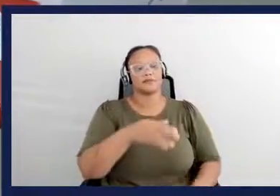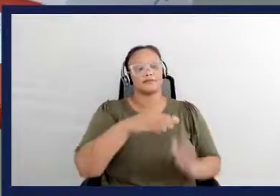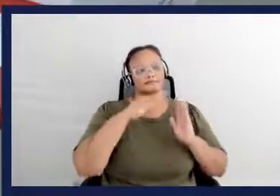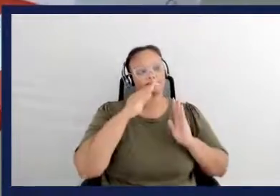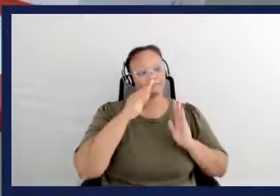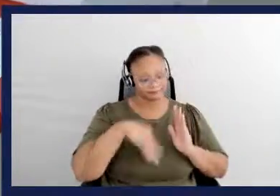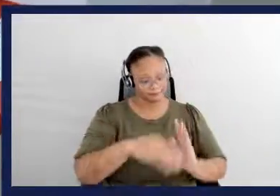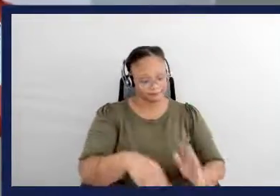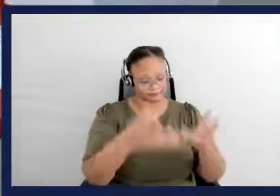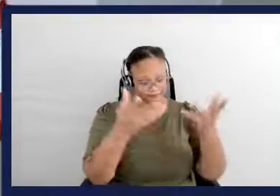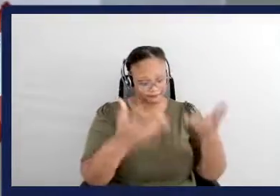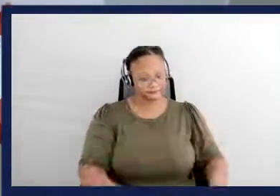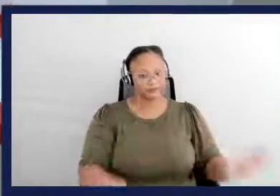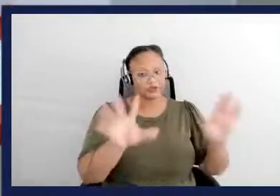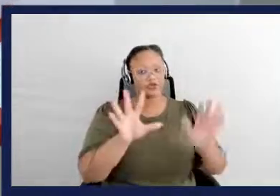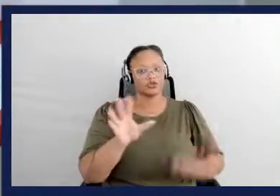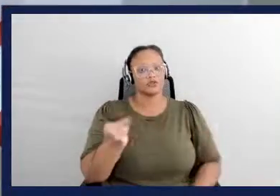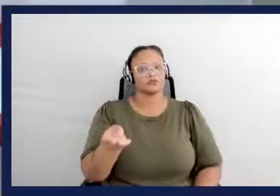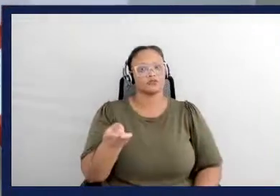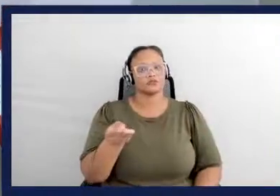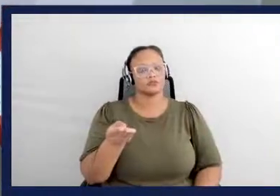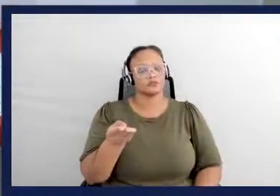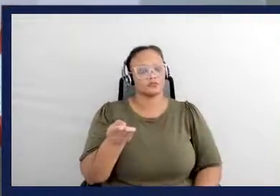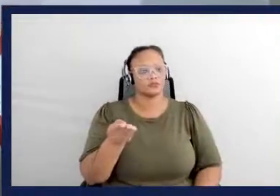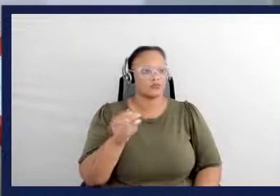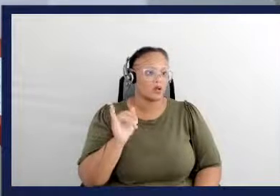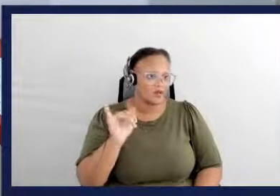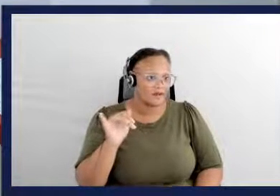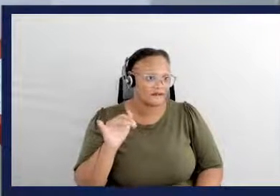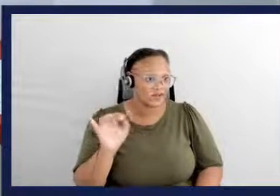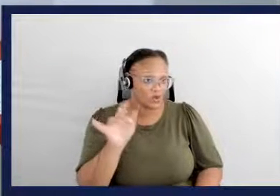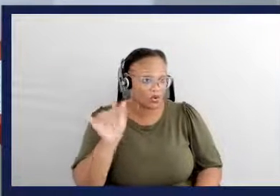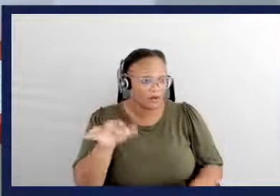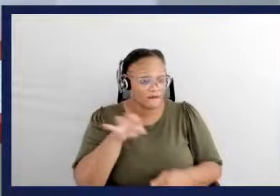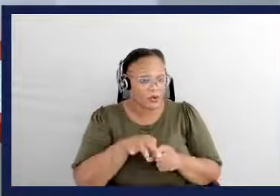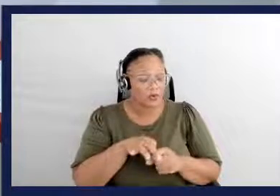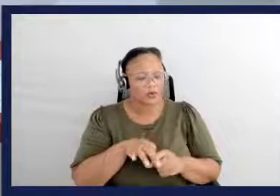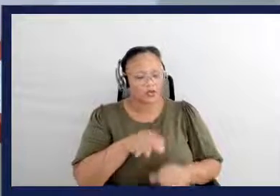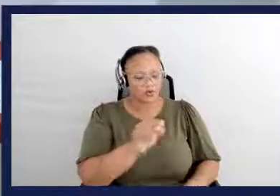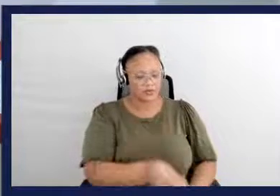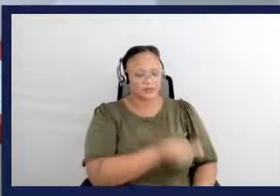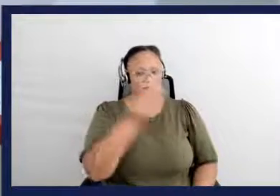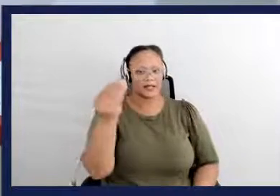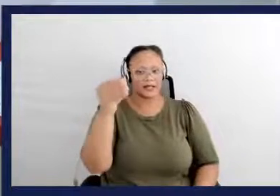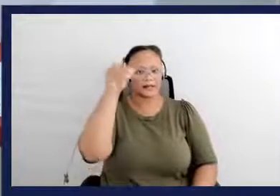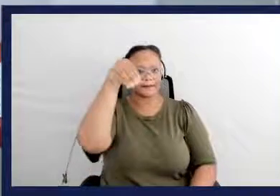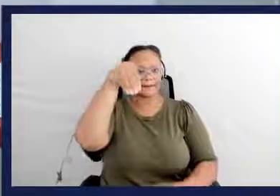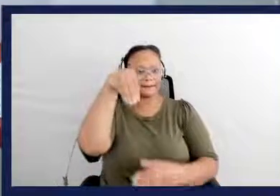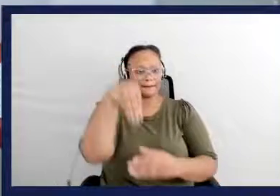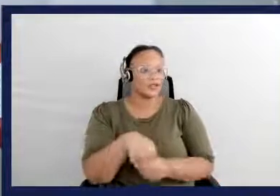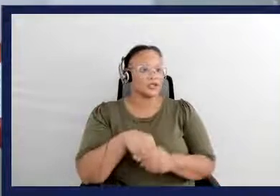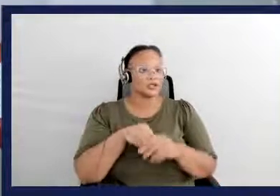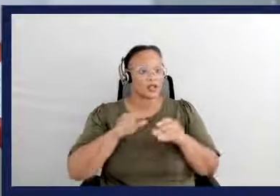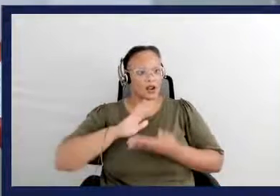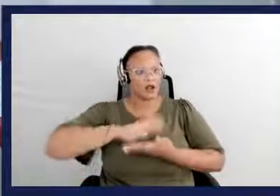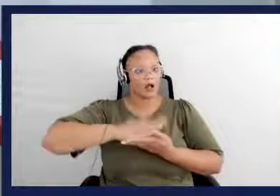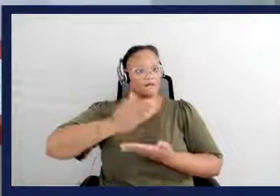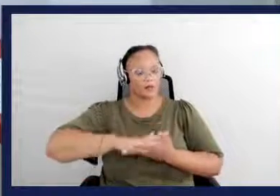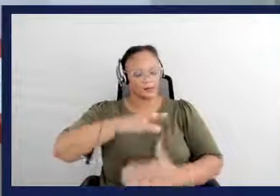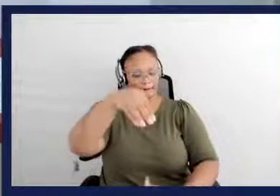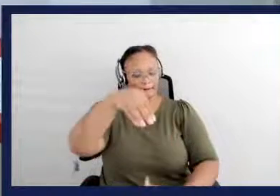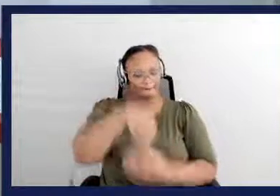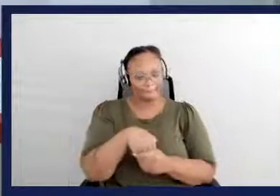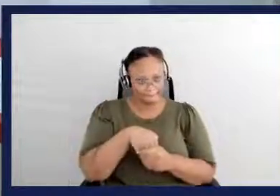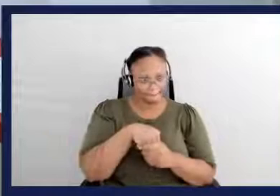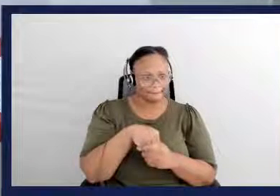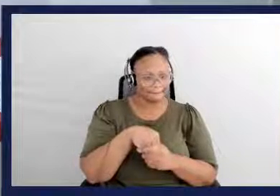So we're demonstrating early voting. They'd be able to take that ballot, insert it into that affidavit envelope that was printed, and